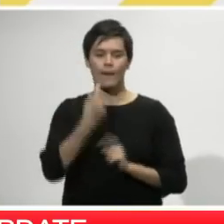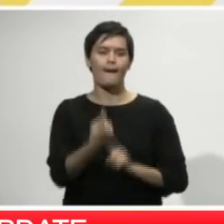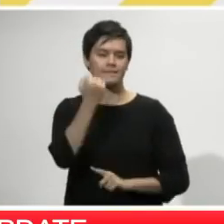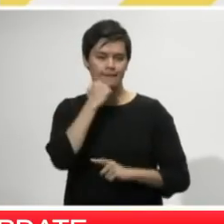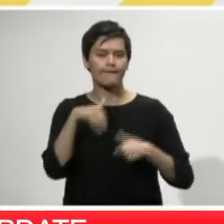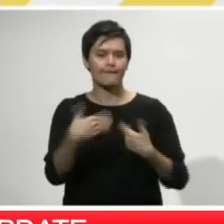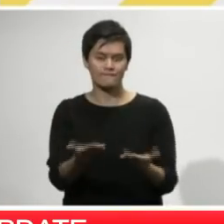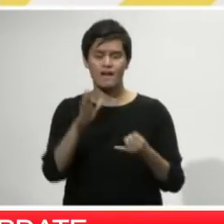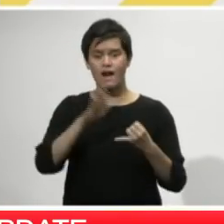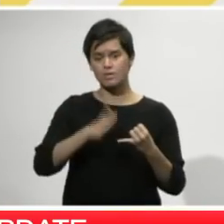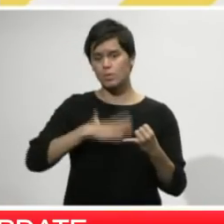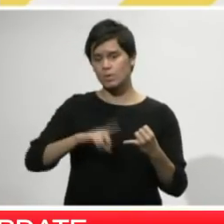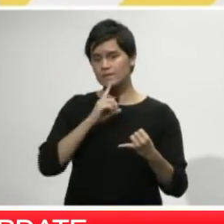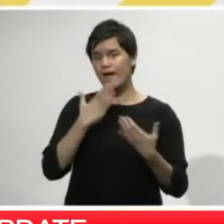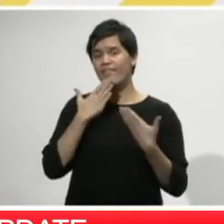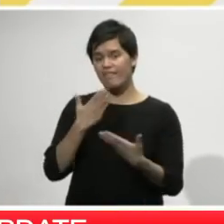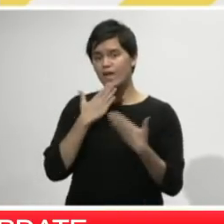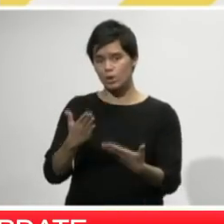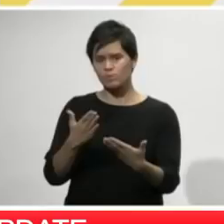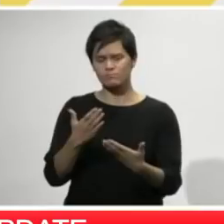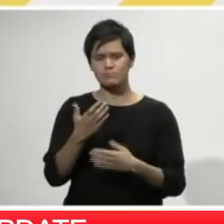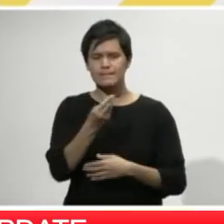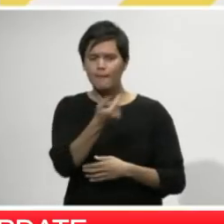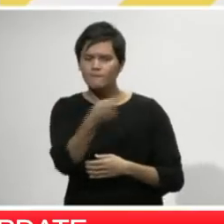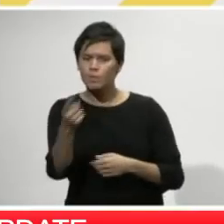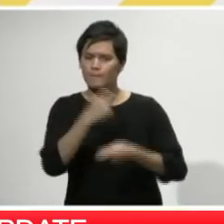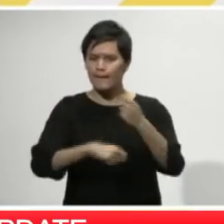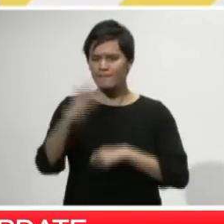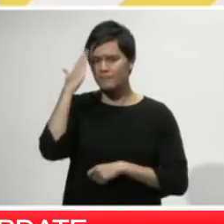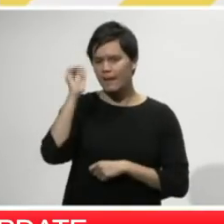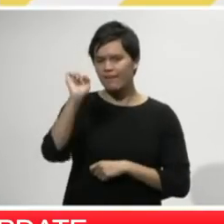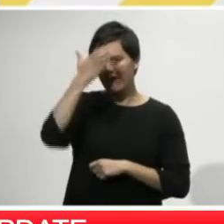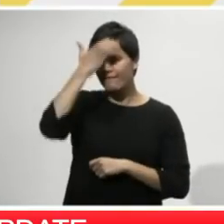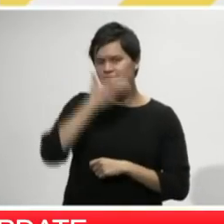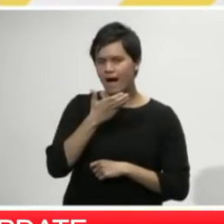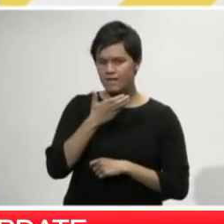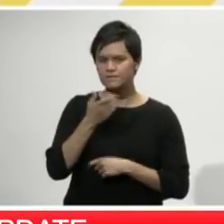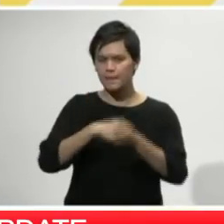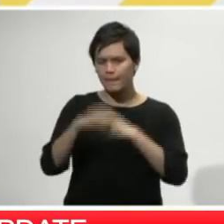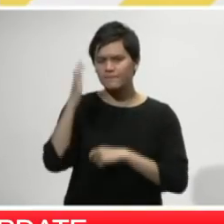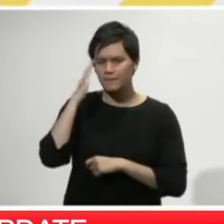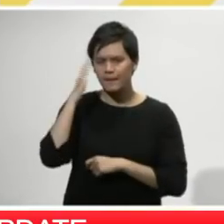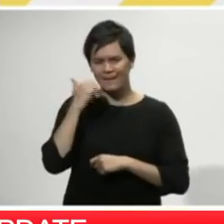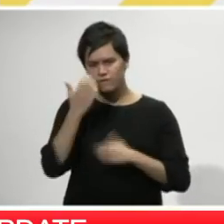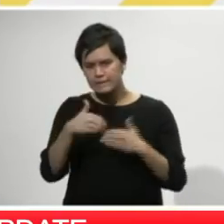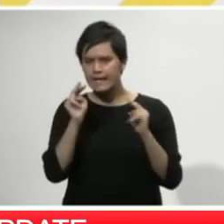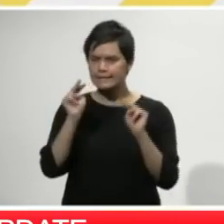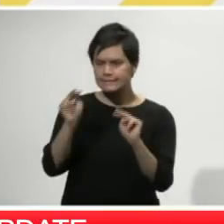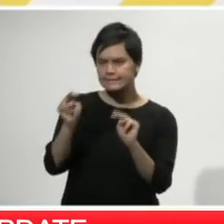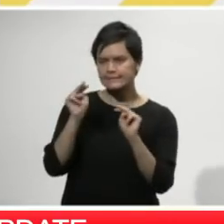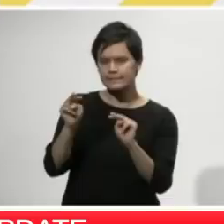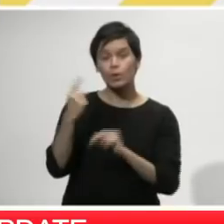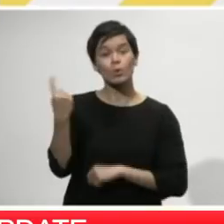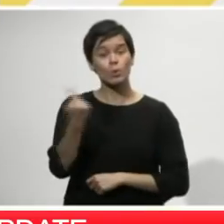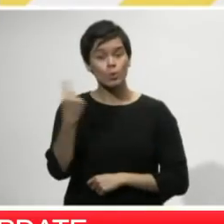And finally today I want to thank the people who everyone at home is becoming very familiar with as you watch our daily press